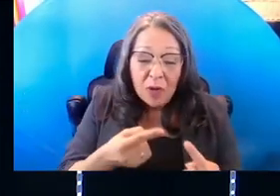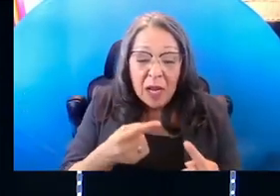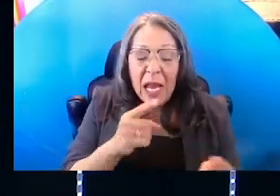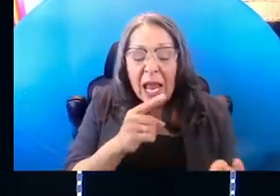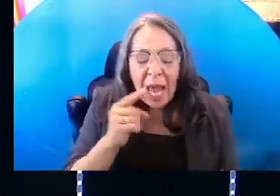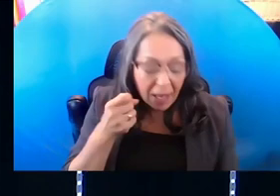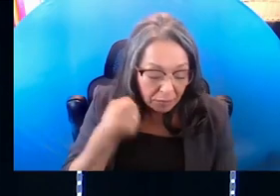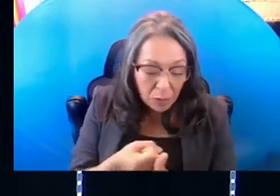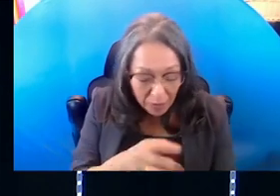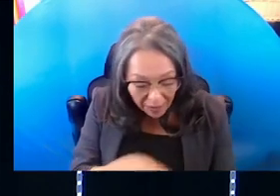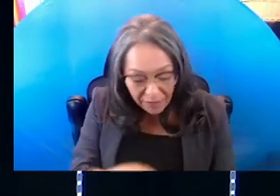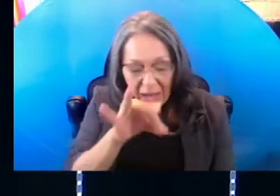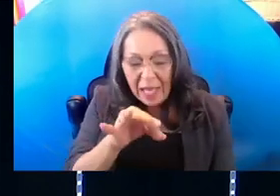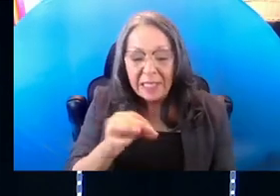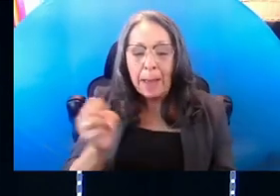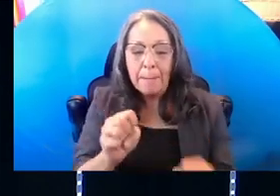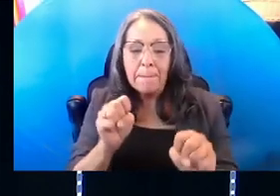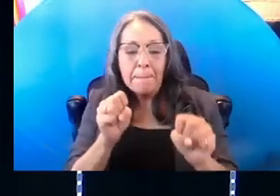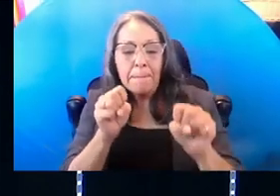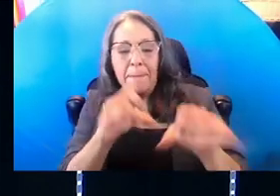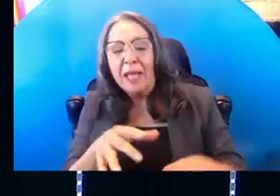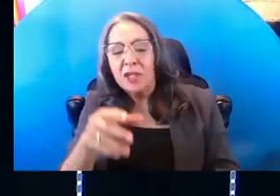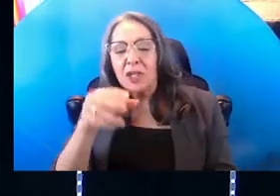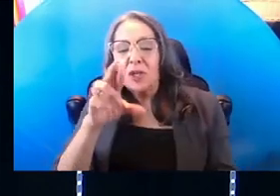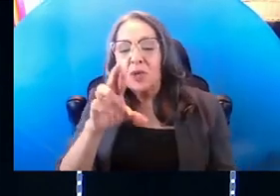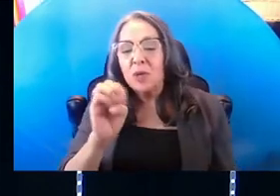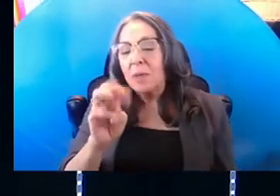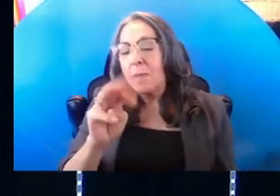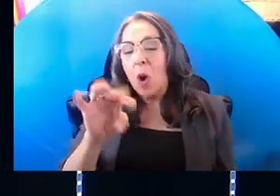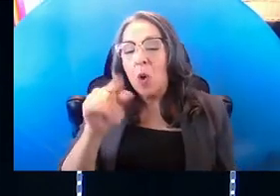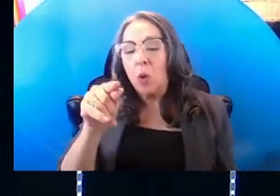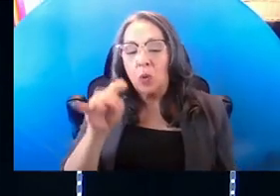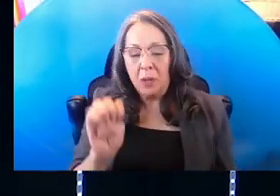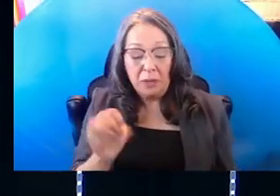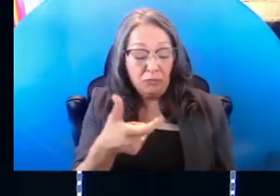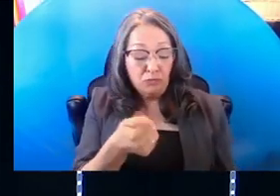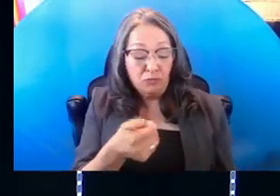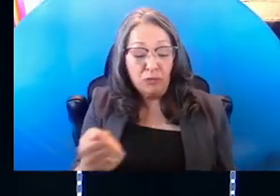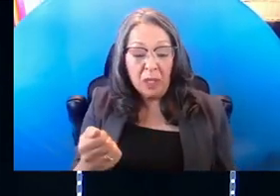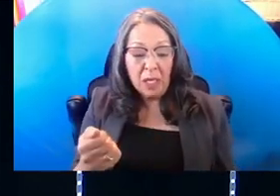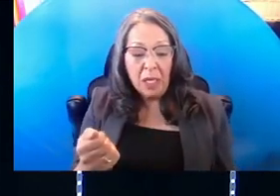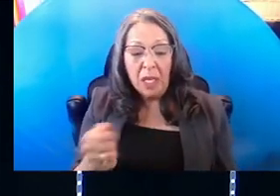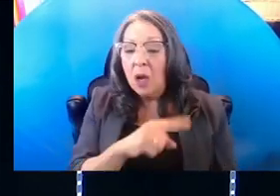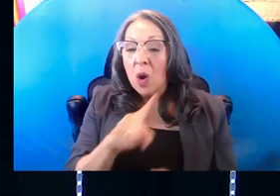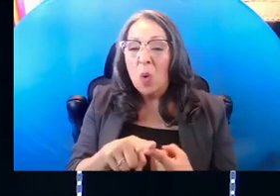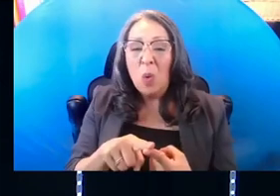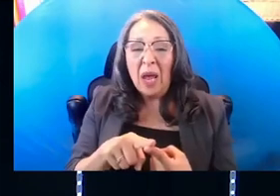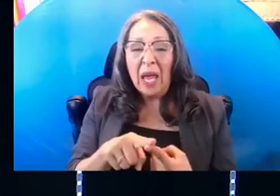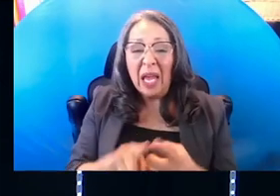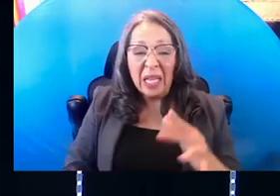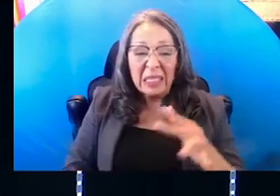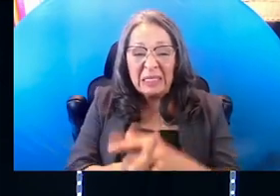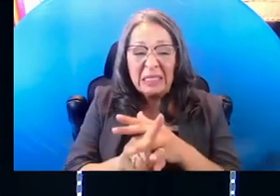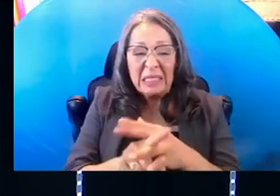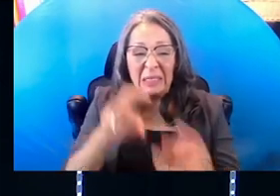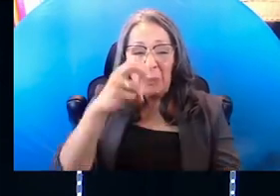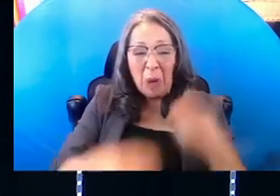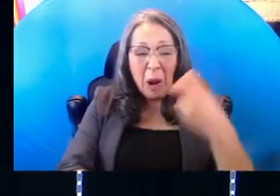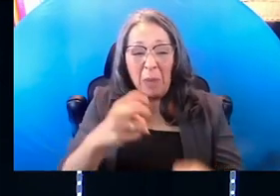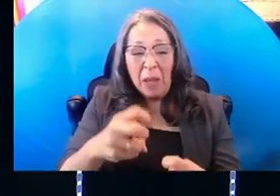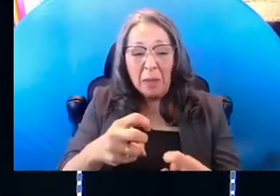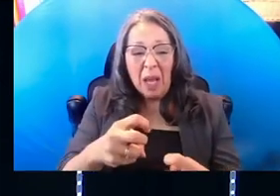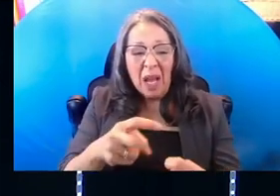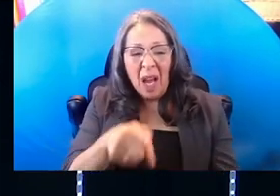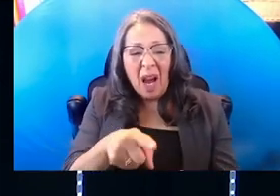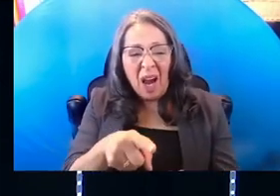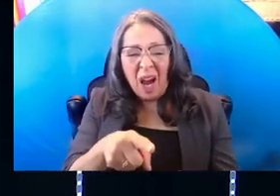comes with this magical remote, comes across it. And whenever things get hard, what he does with that remote is he just decides, hey, you know what? This is hard.